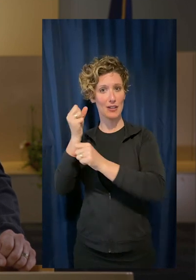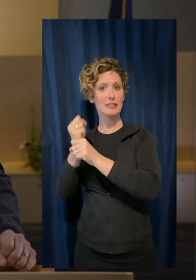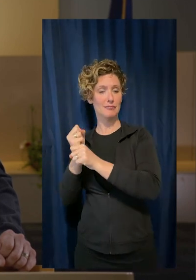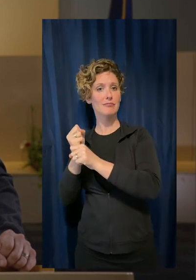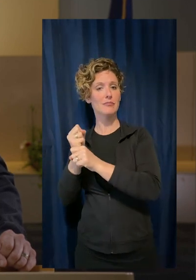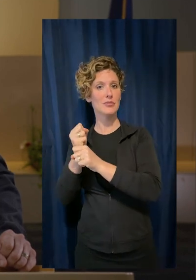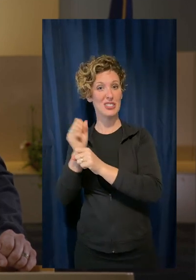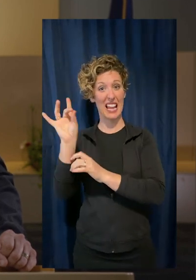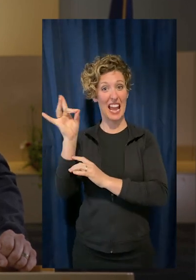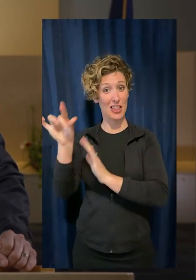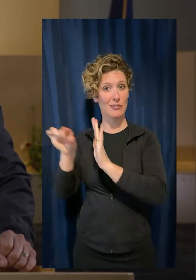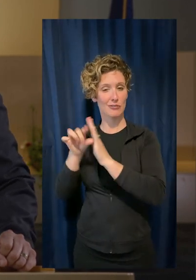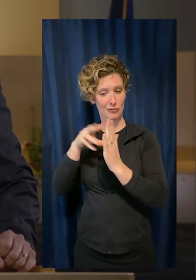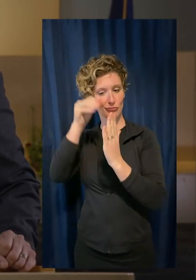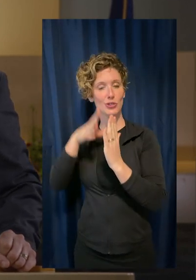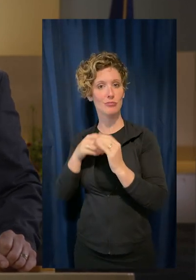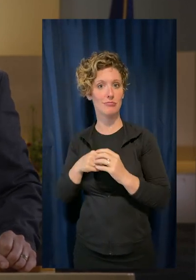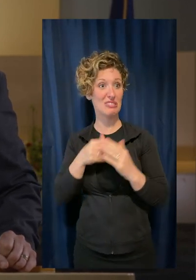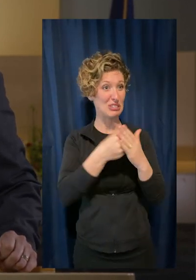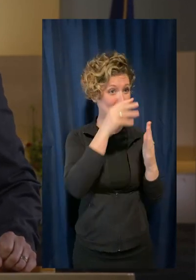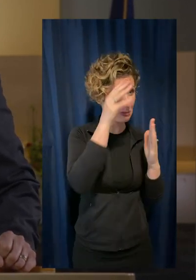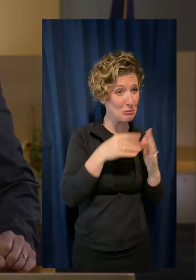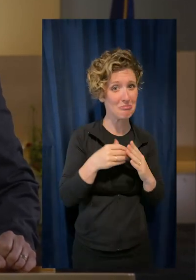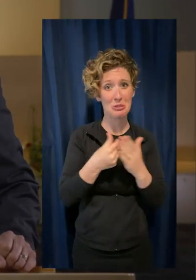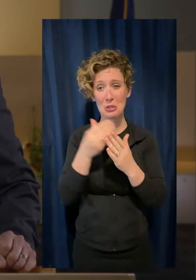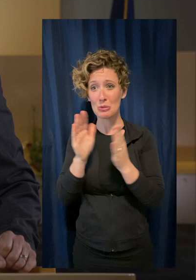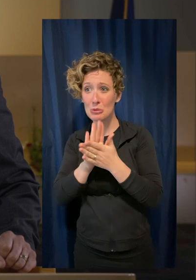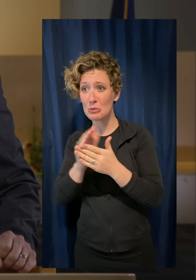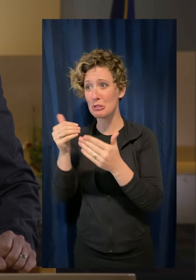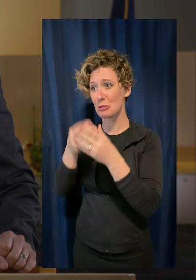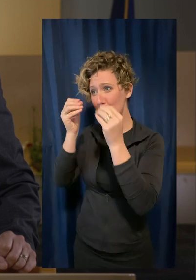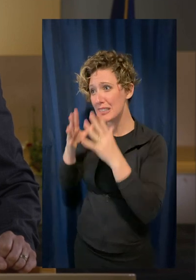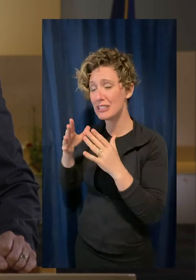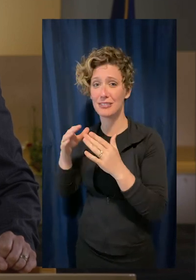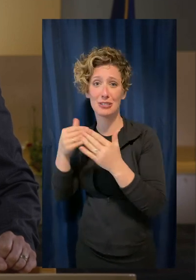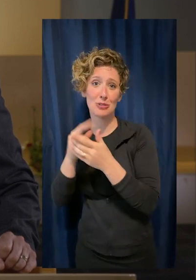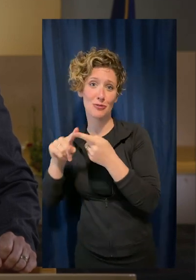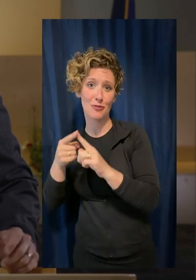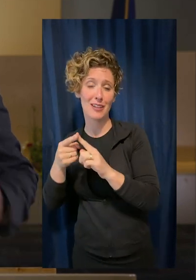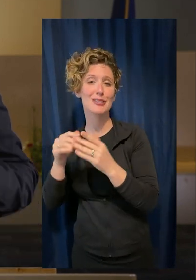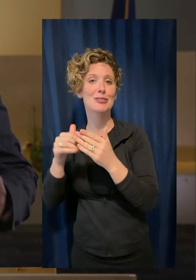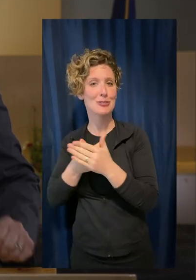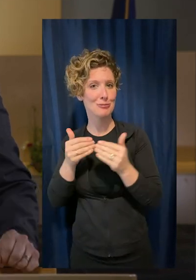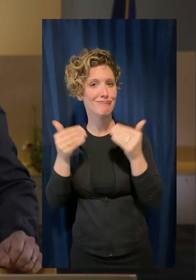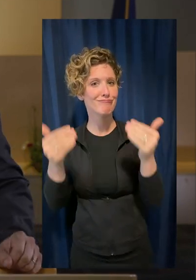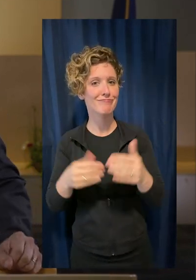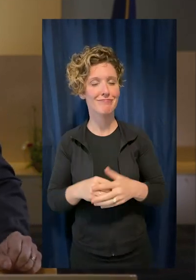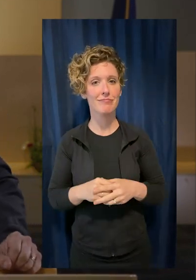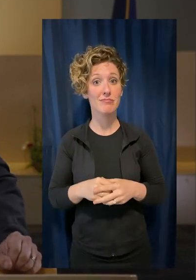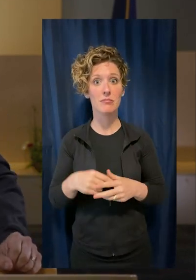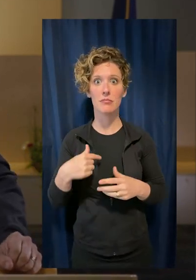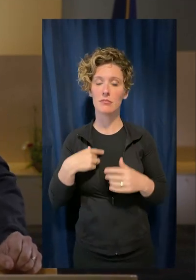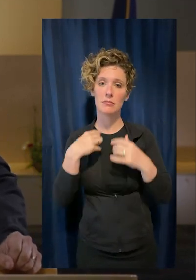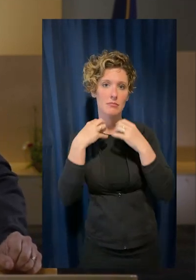grade students. Brand new students in a brand new school, new teachers, new friends, new beginnings. I had the privilege of teaching